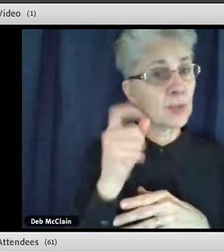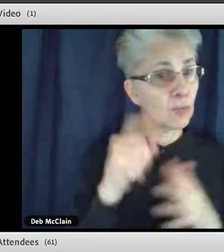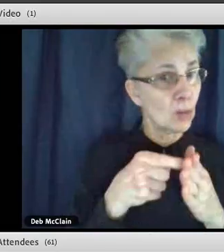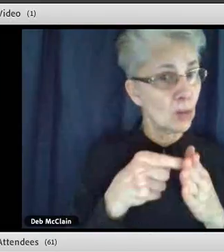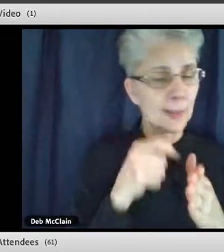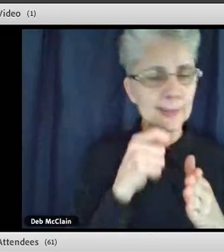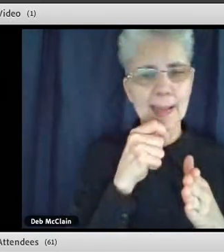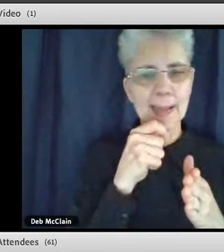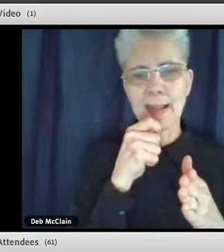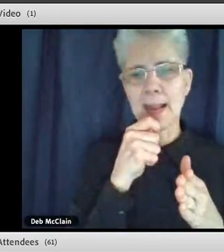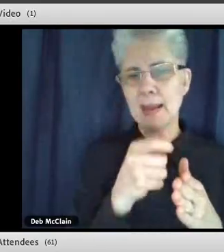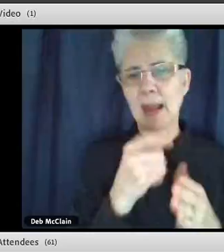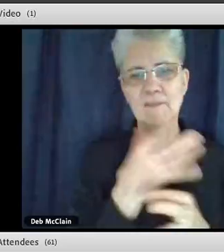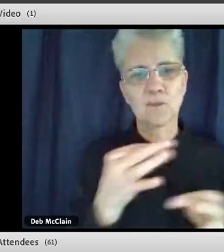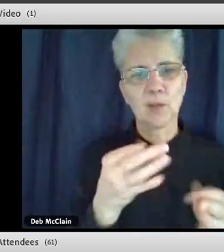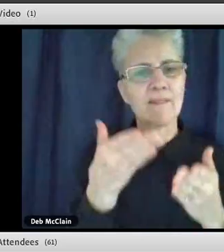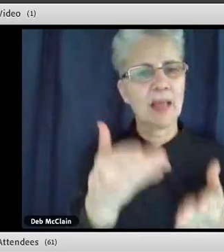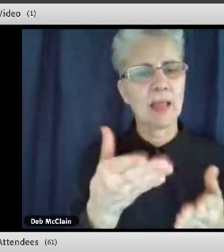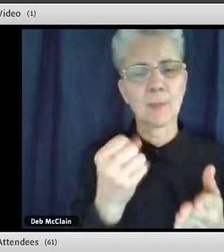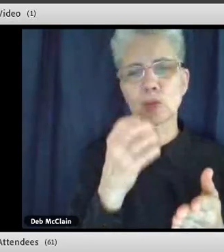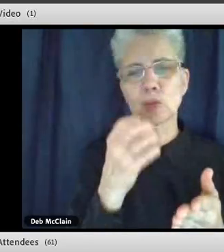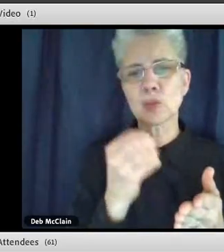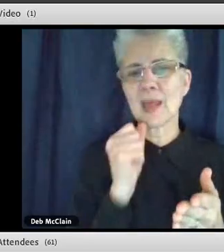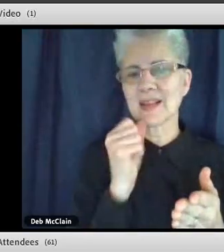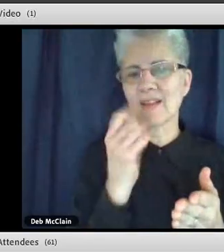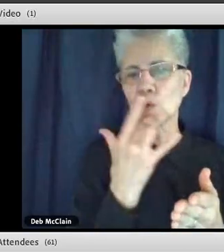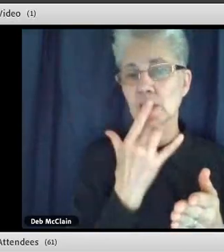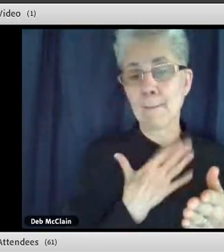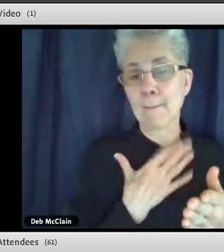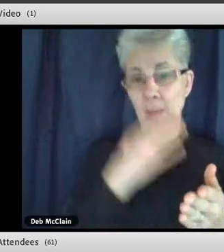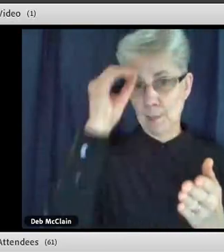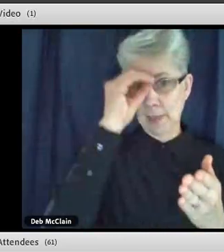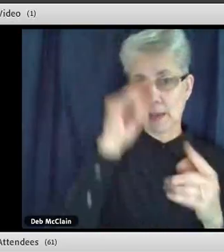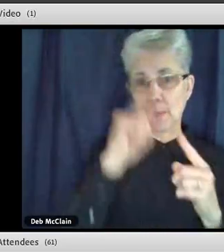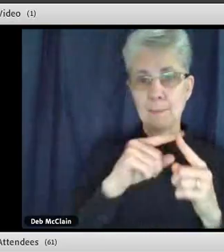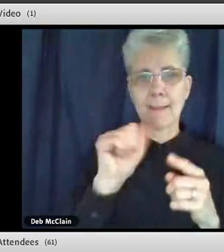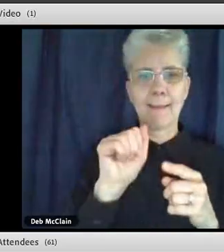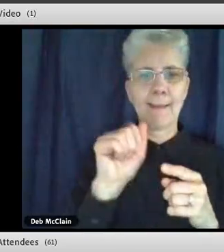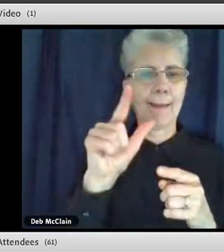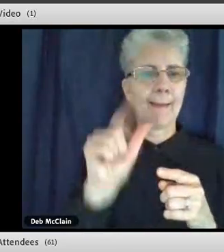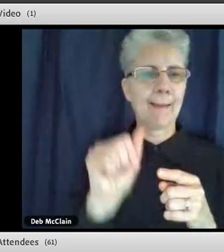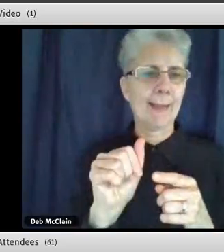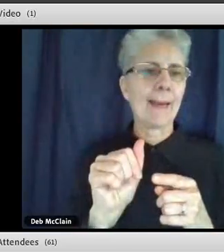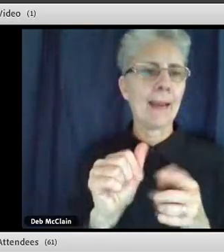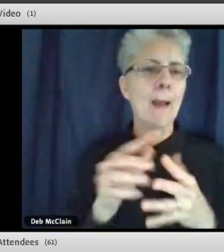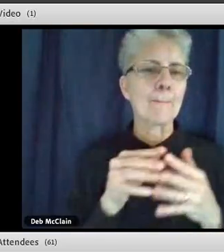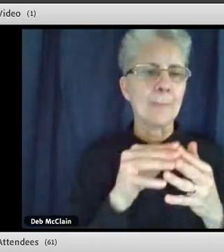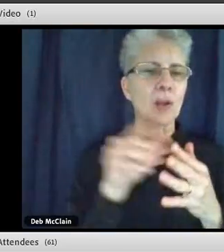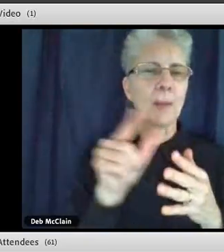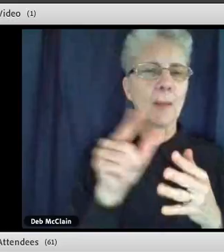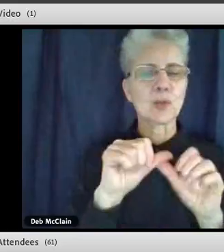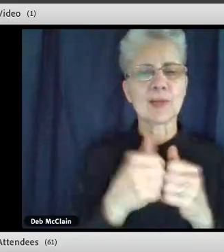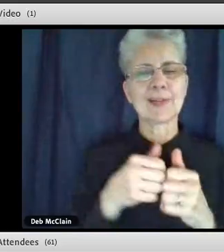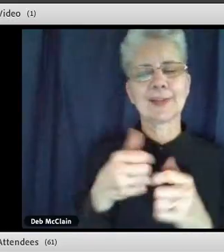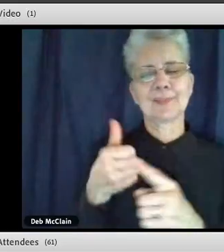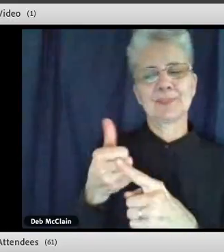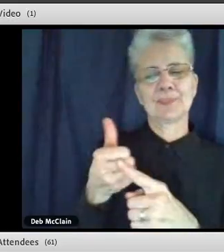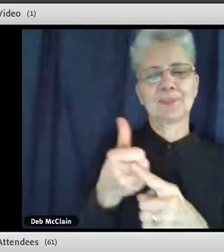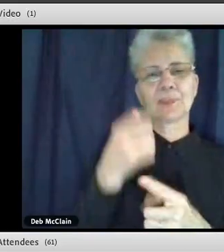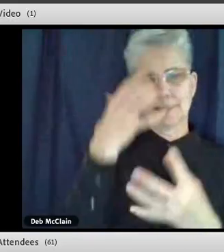freely available, so which is unfortunate in my opinion. But ALA, the American Library Association, is the one that is kind